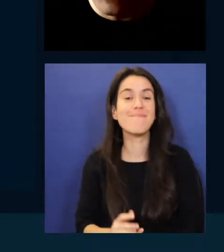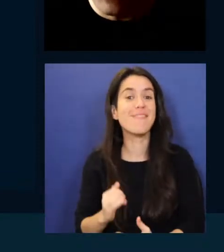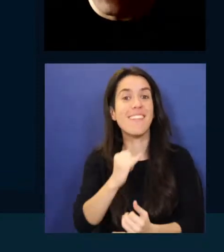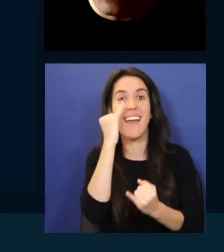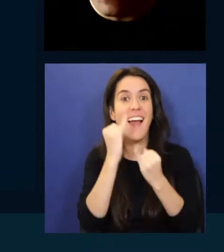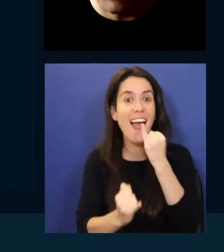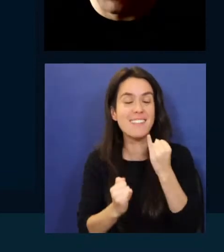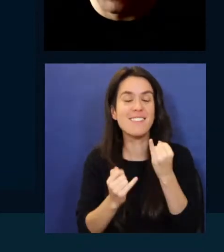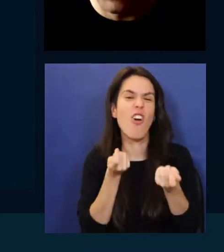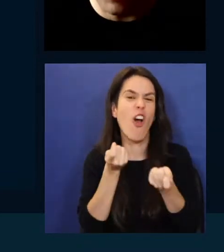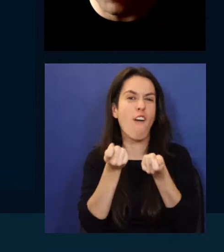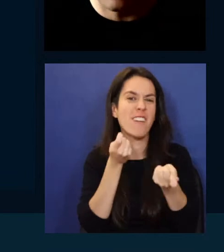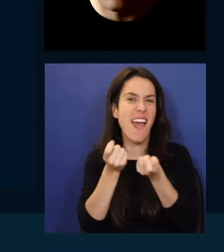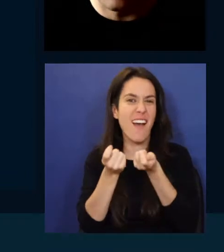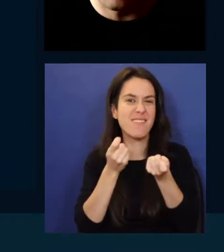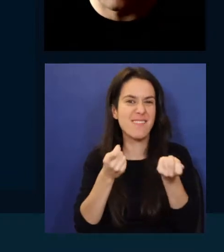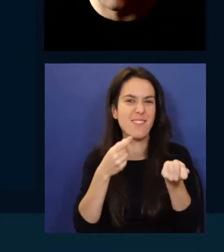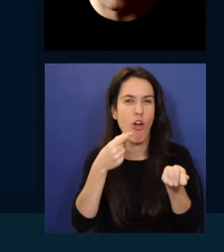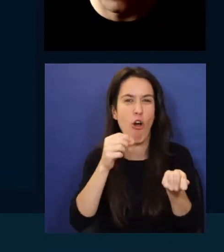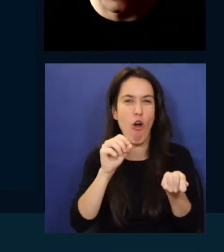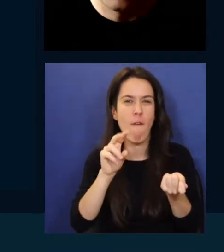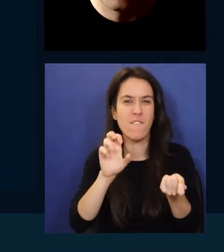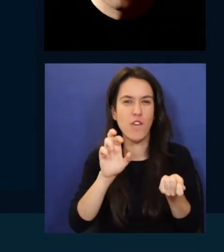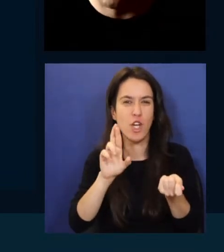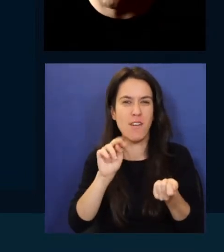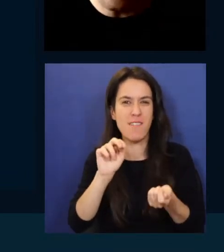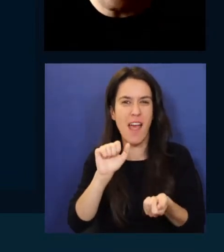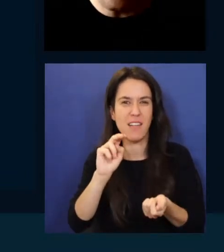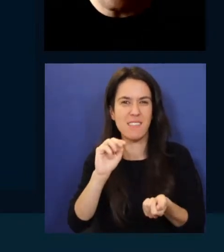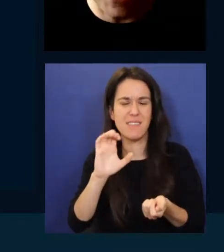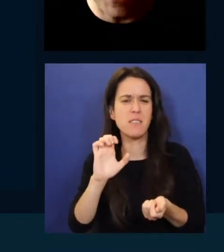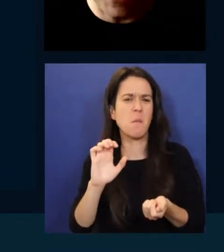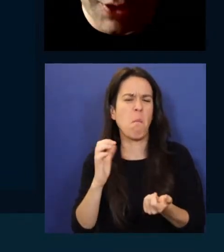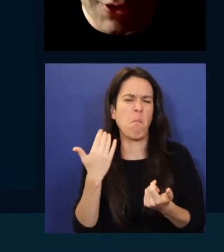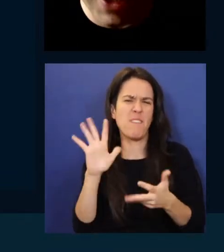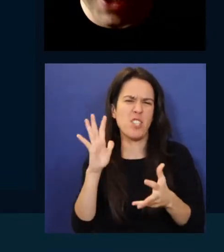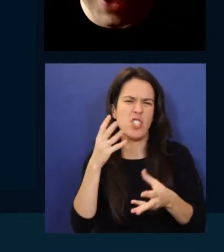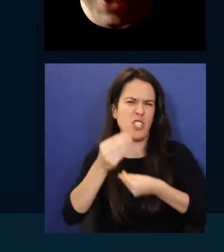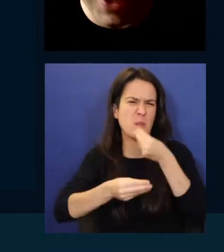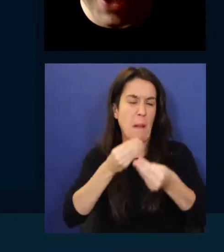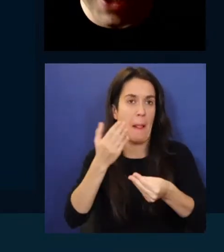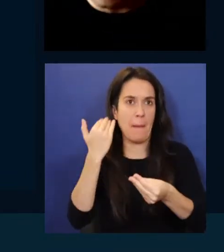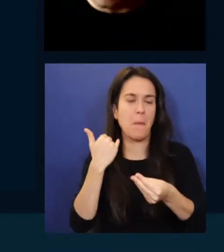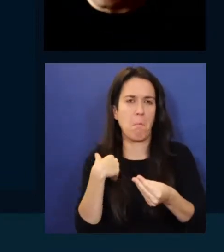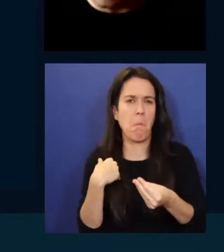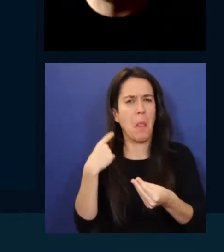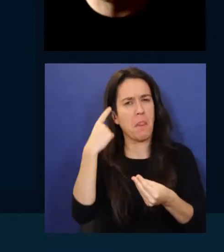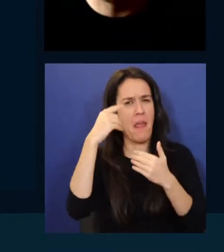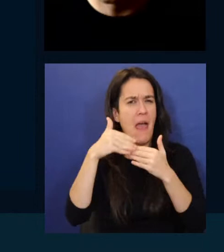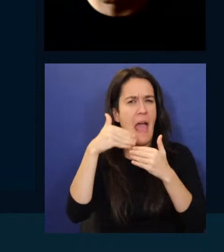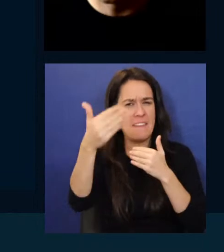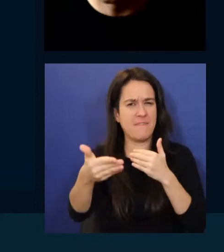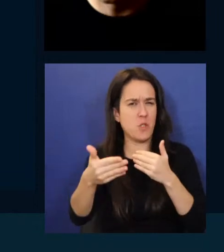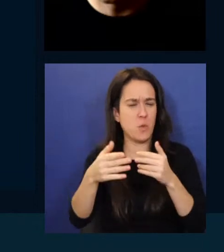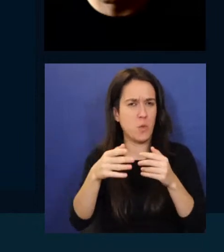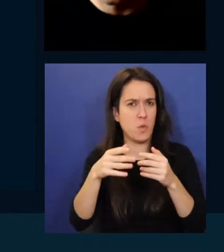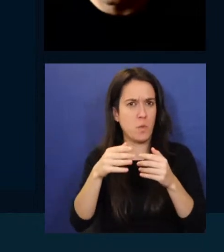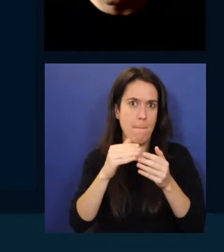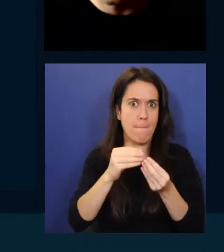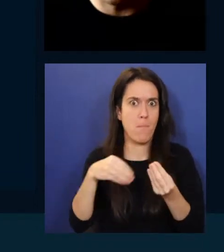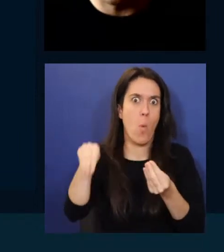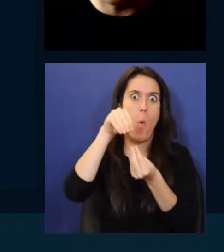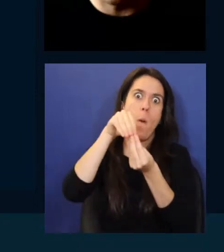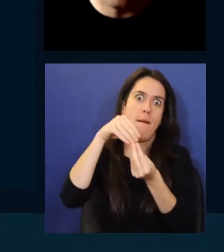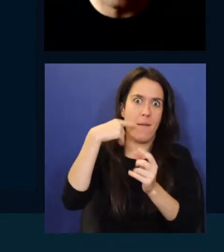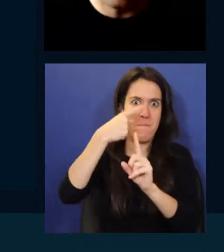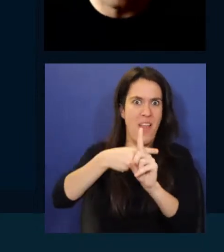about the importance of governance of data. The big thing I'd like to call out here, and you'll hear a lot more, like I said, in the coming months,